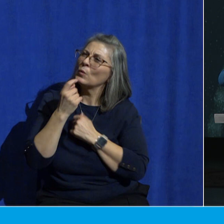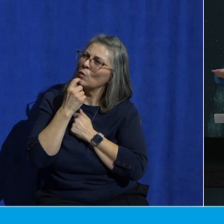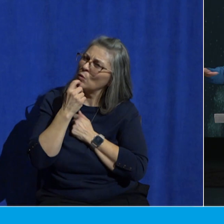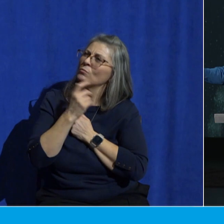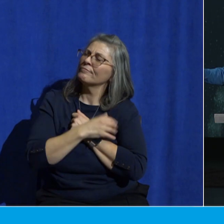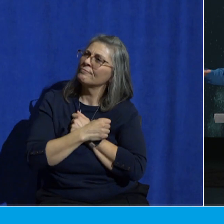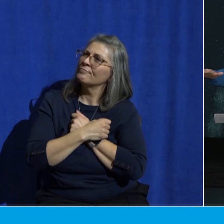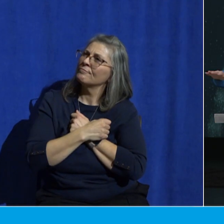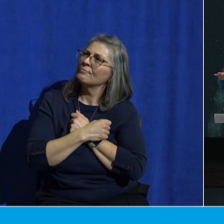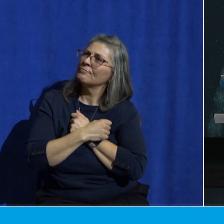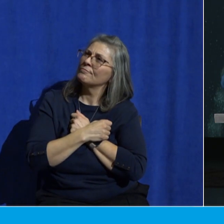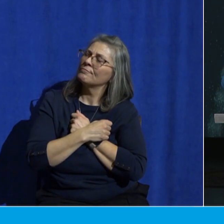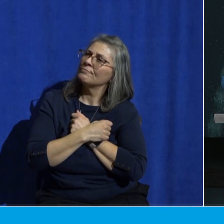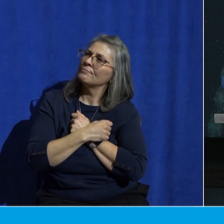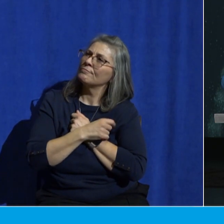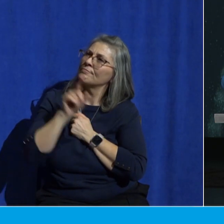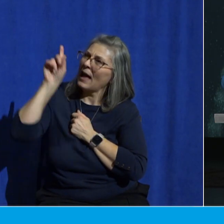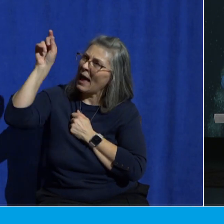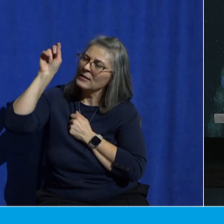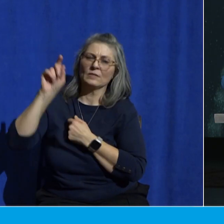Just consider that question